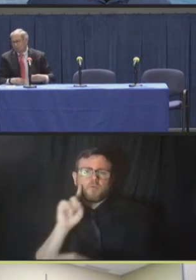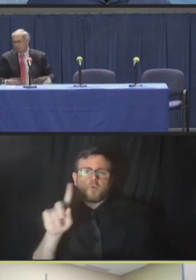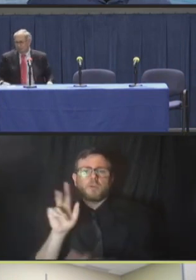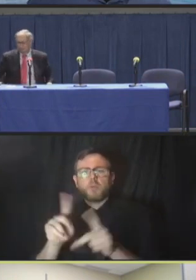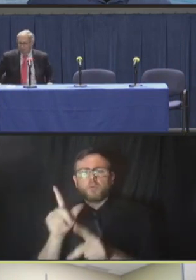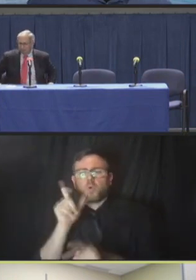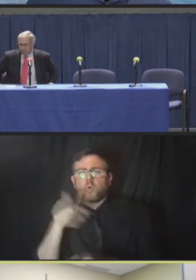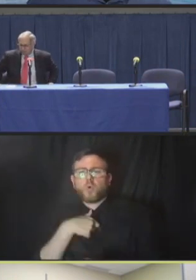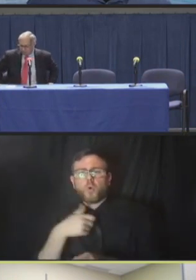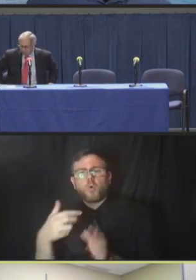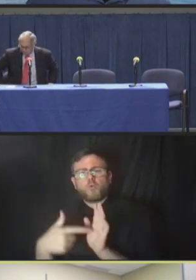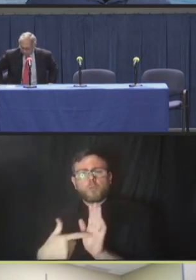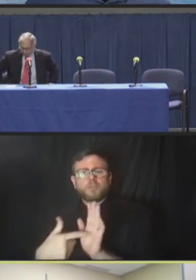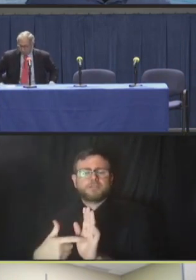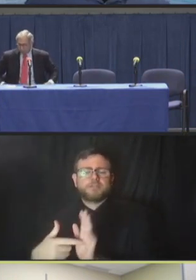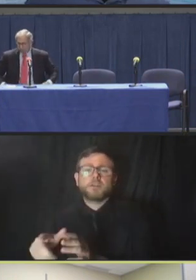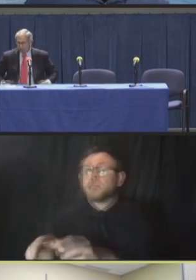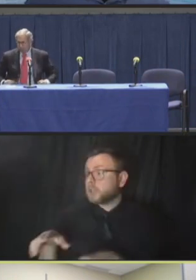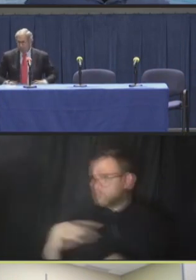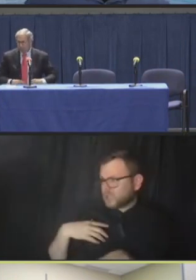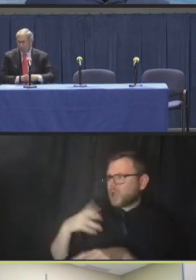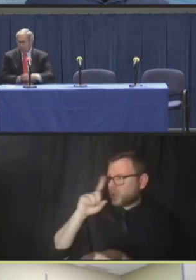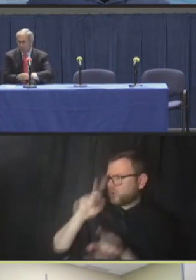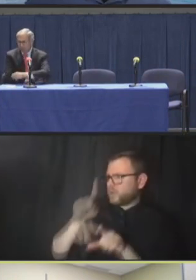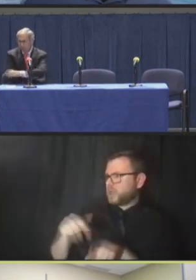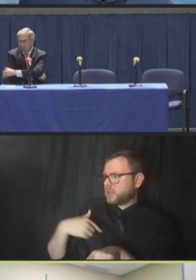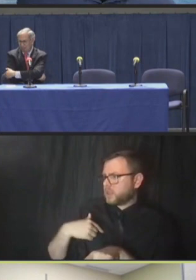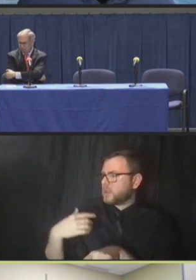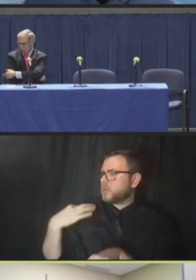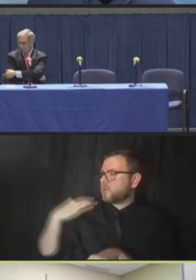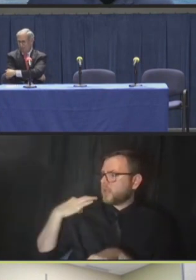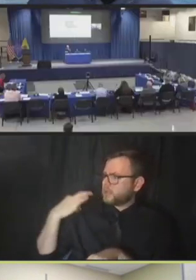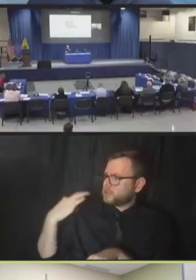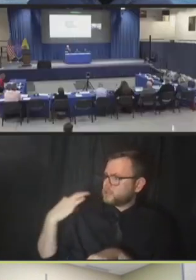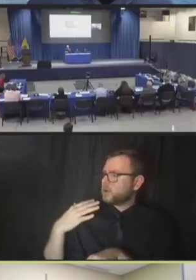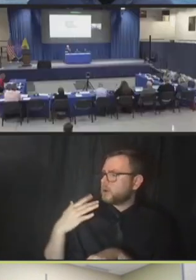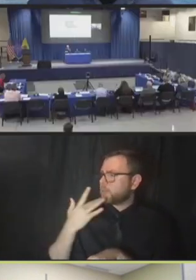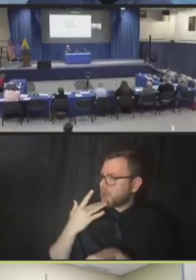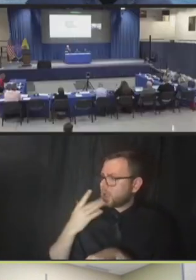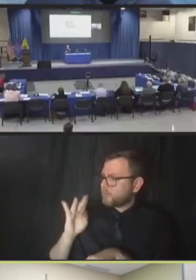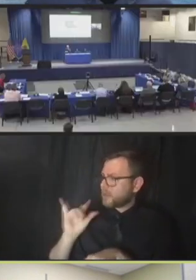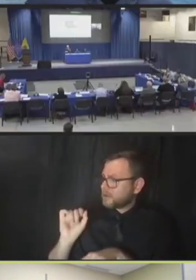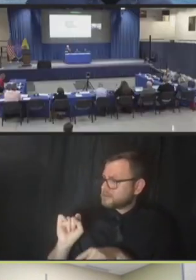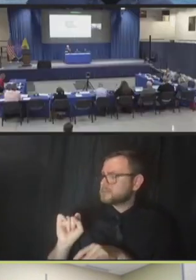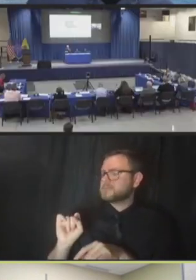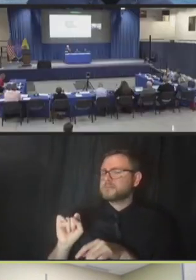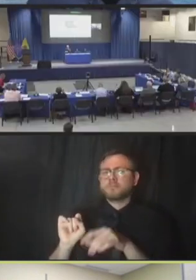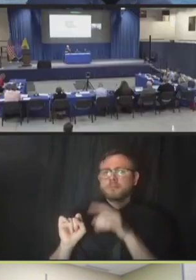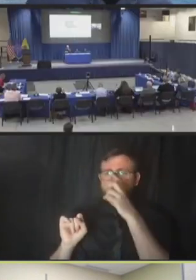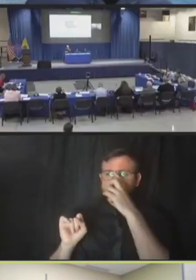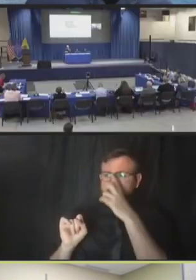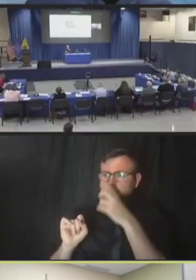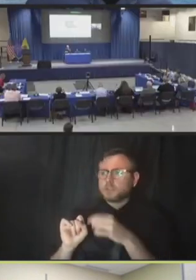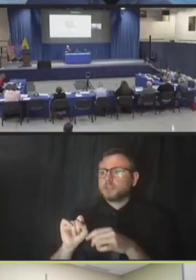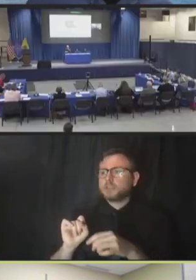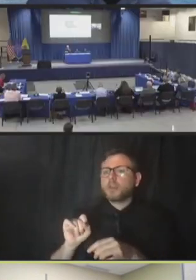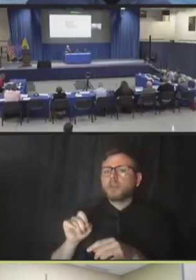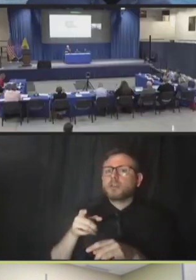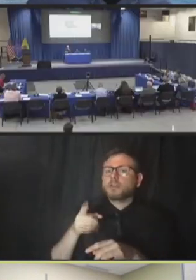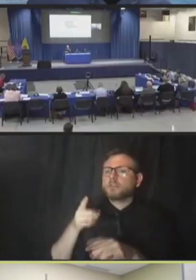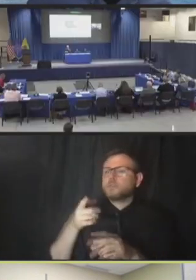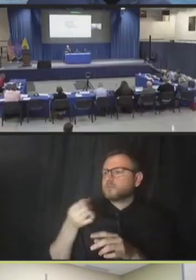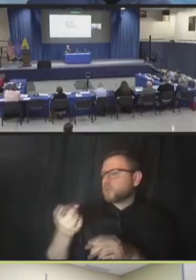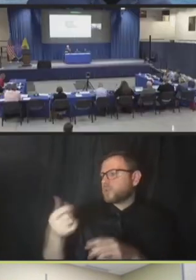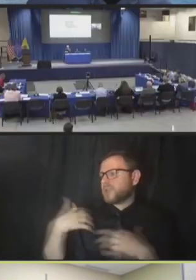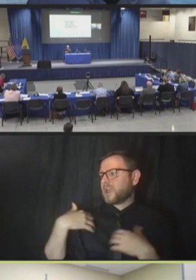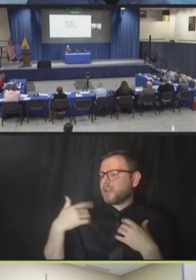have to agree with you that volunteer bias for those who have the luxury of participating or who have the luxury to take a day off if they have a side effect from a